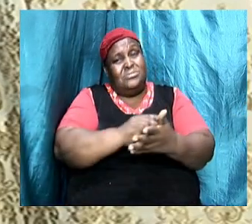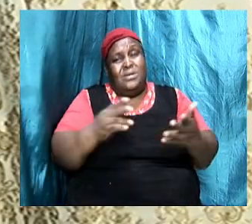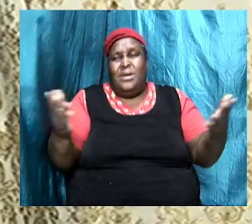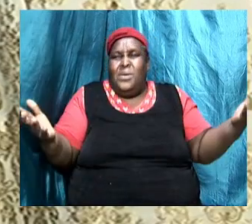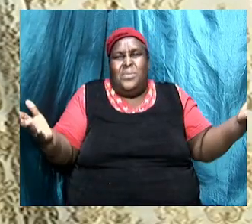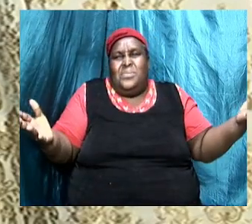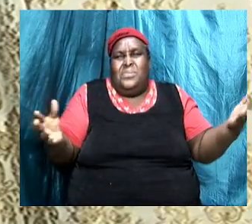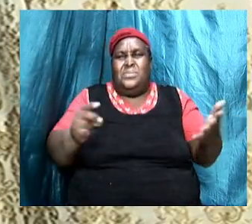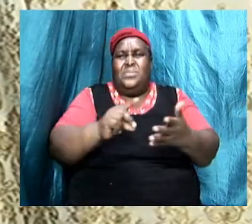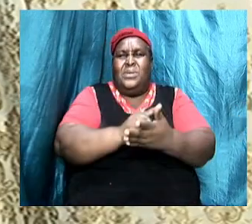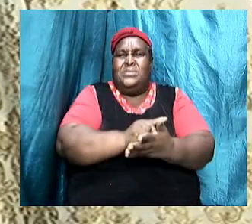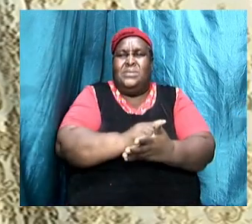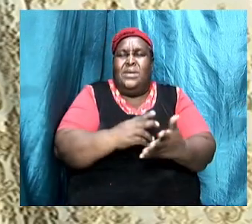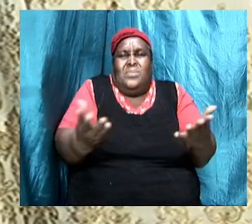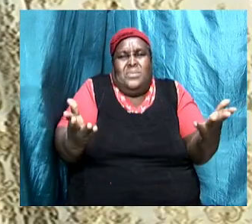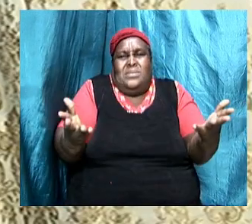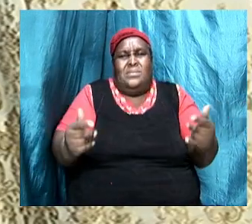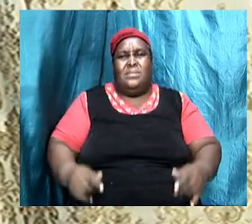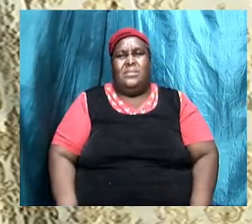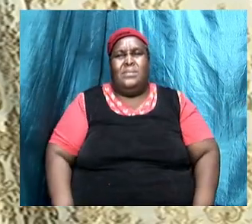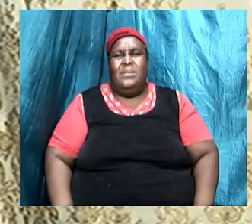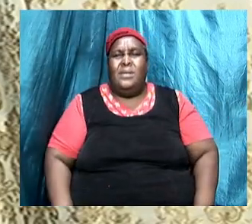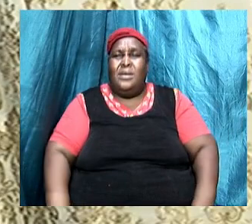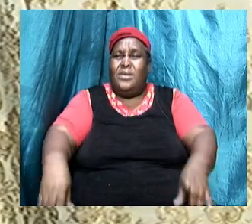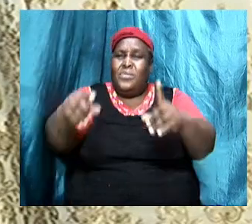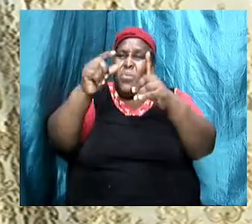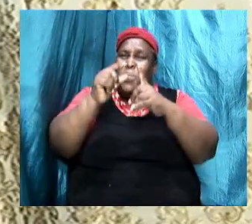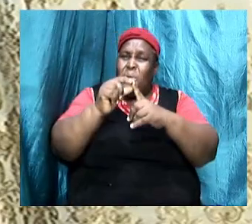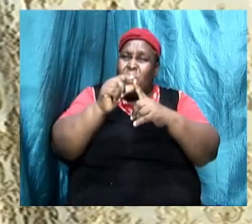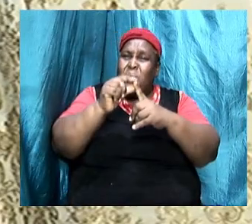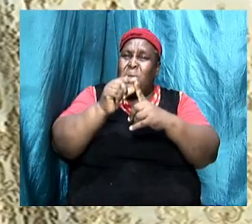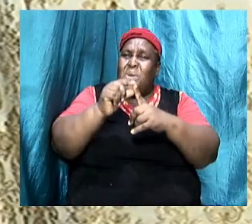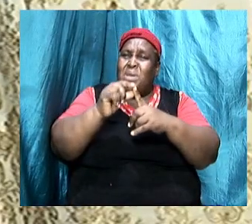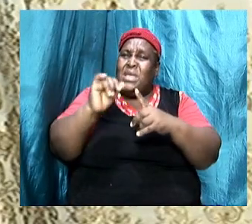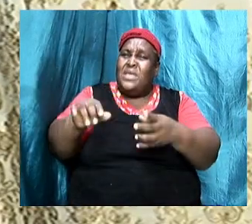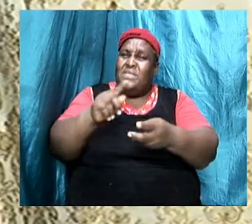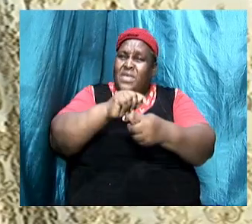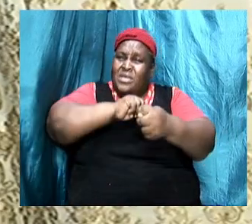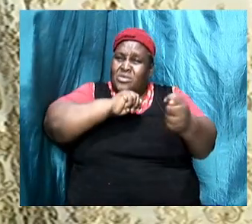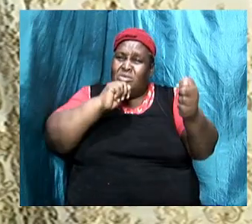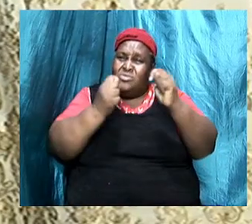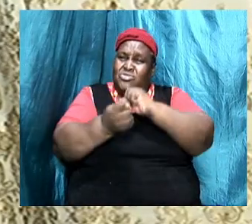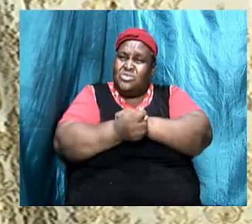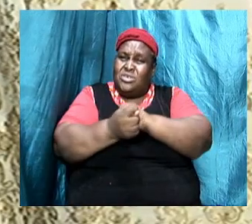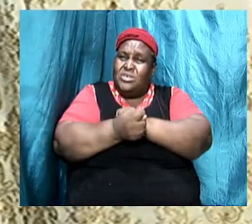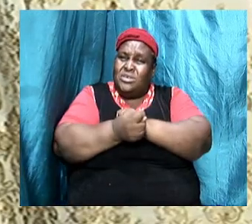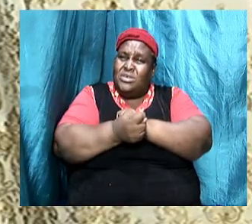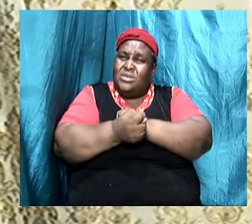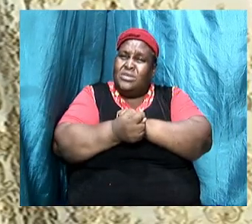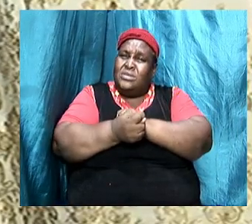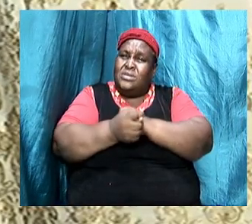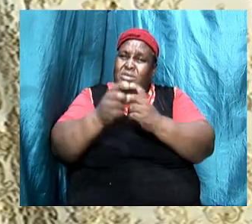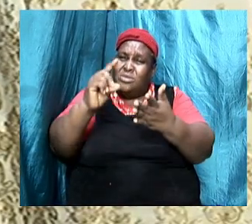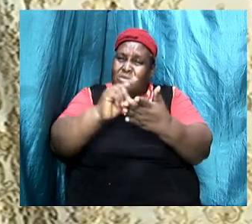What is doctrine? The word that translates doctrine means